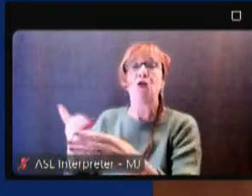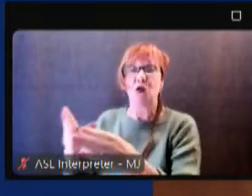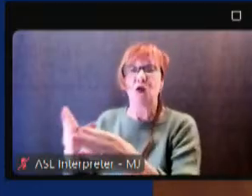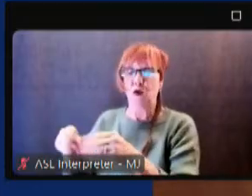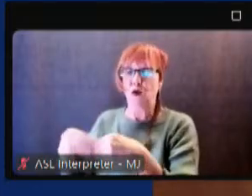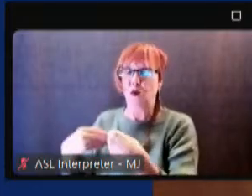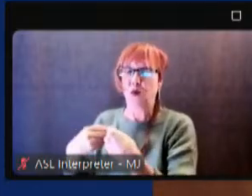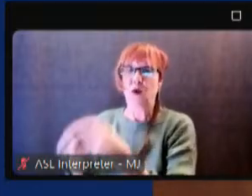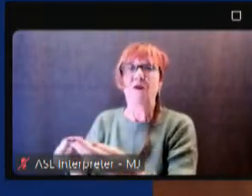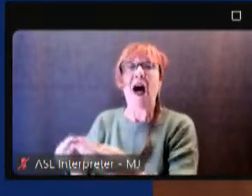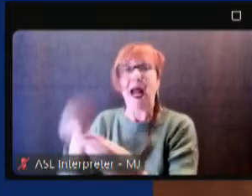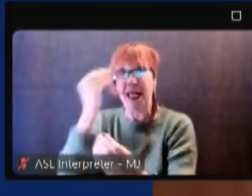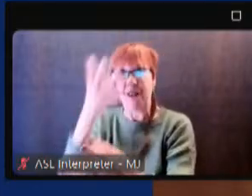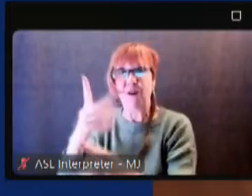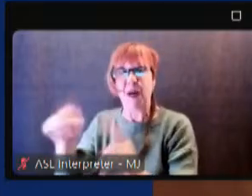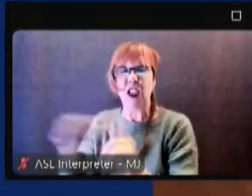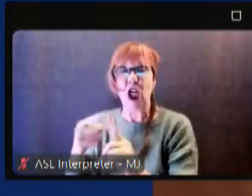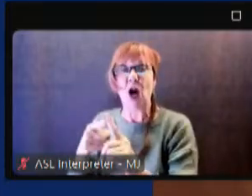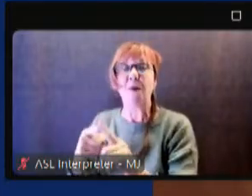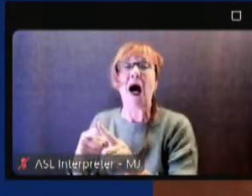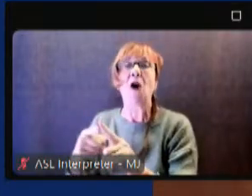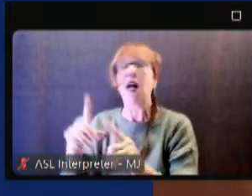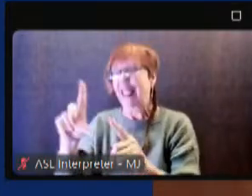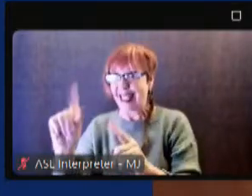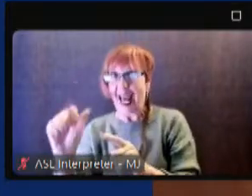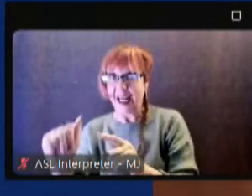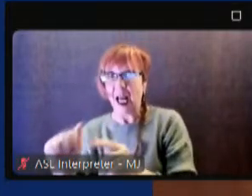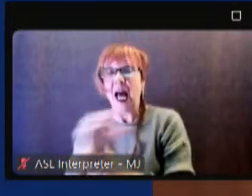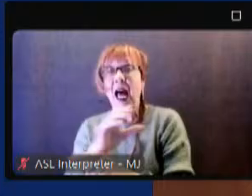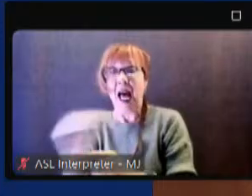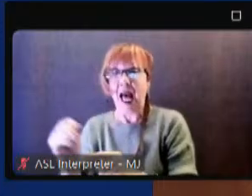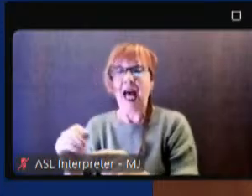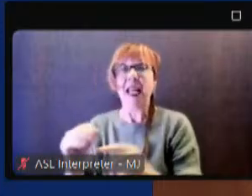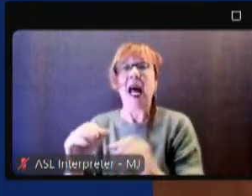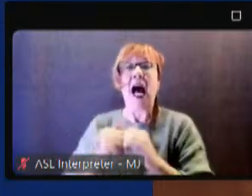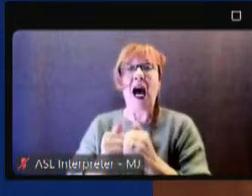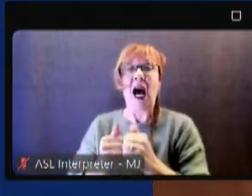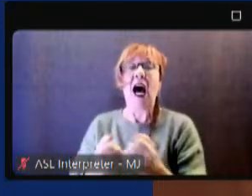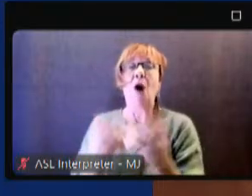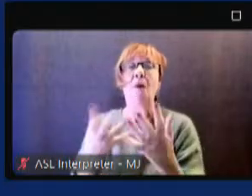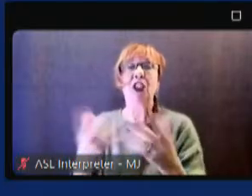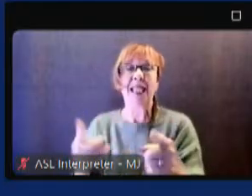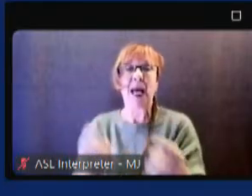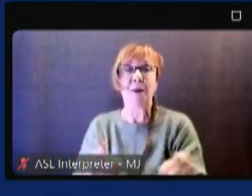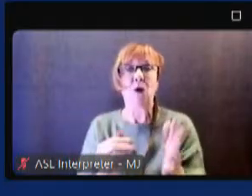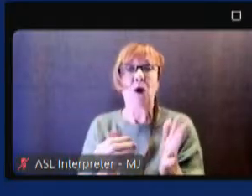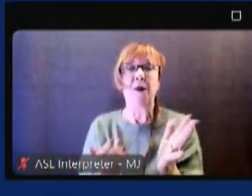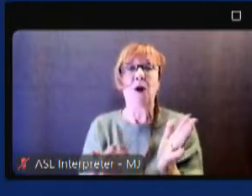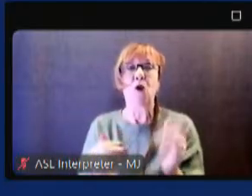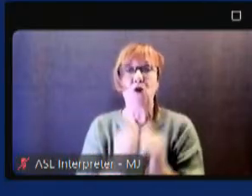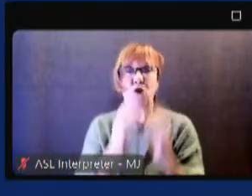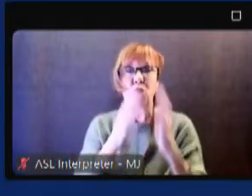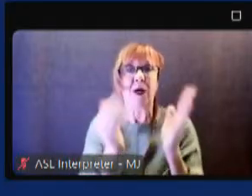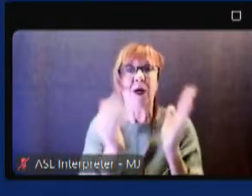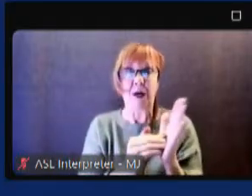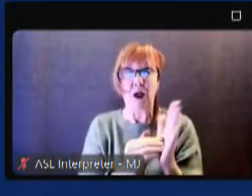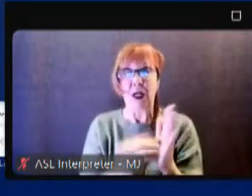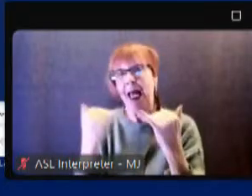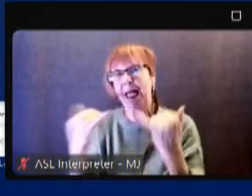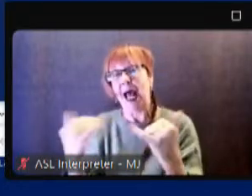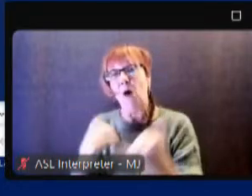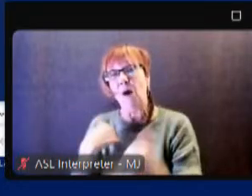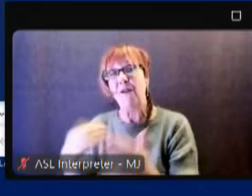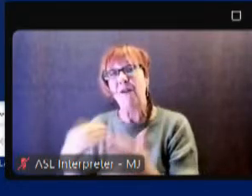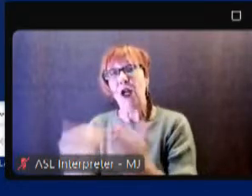and data about the pace of rebuilding in Altadena. As a result, a new dashboard is now accessible on